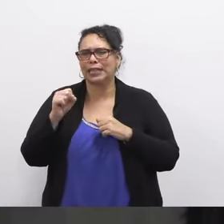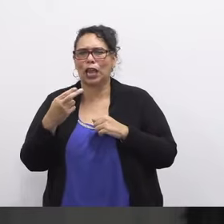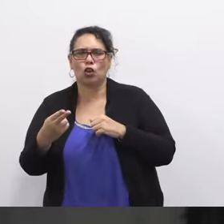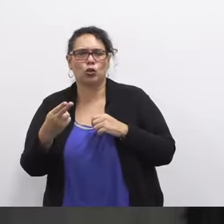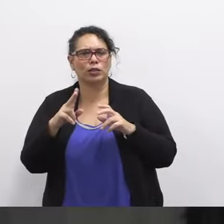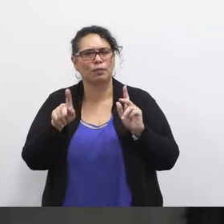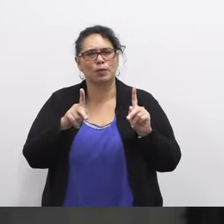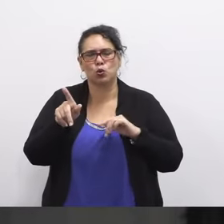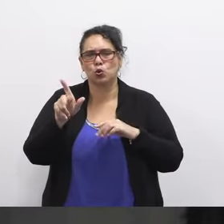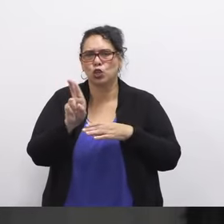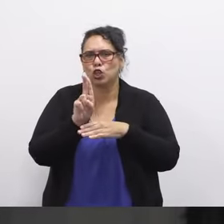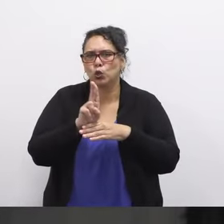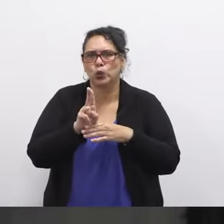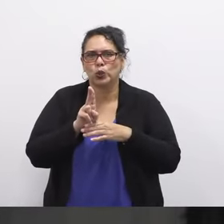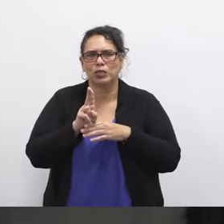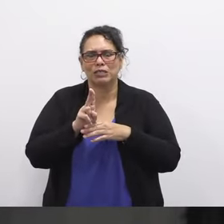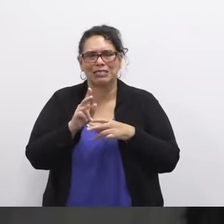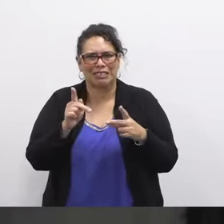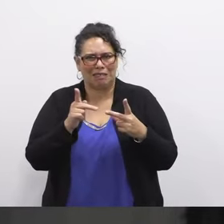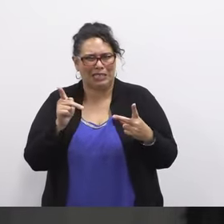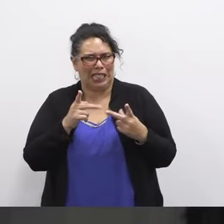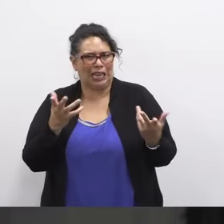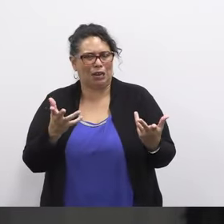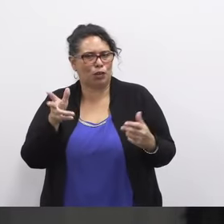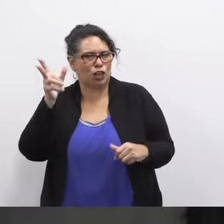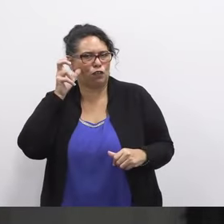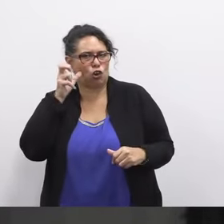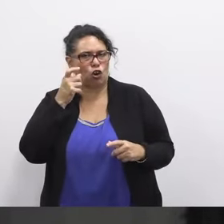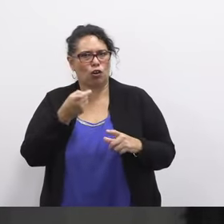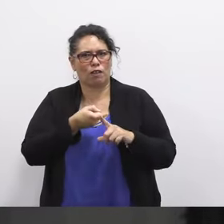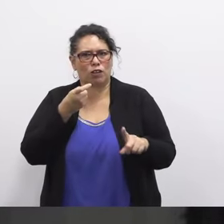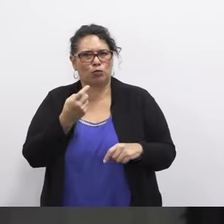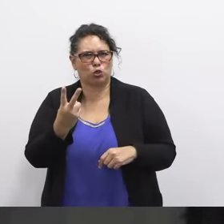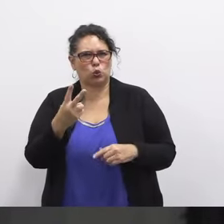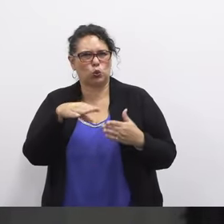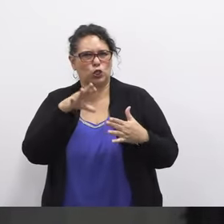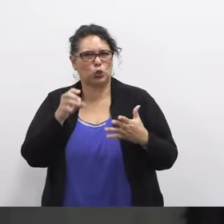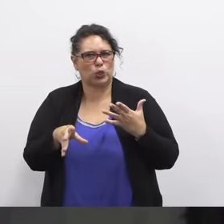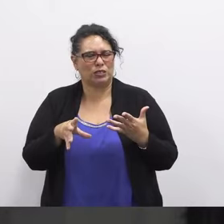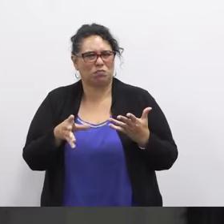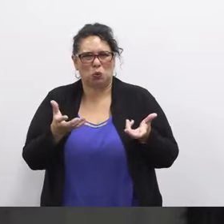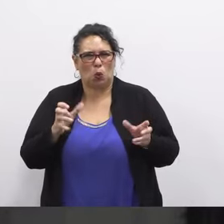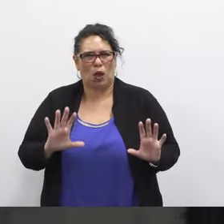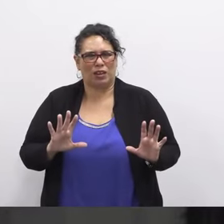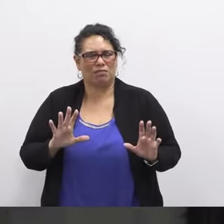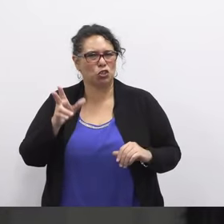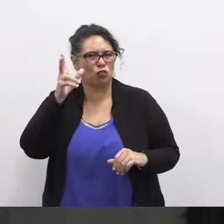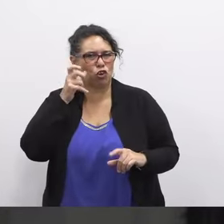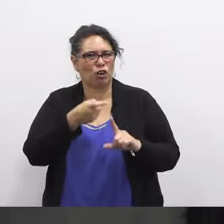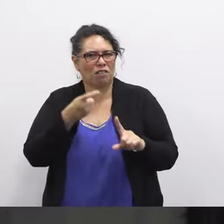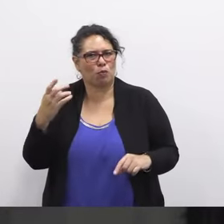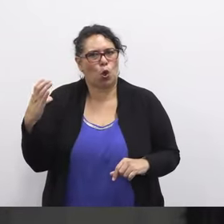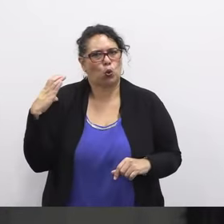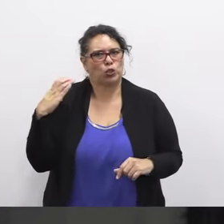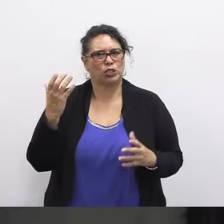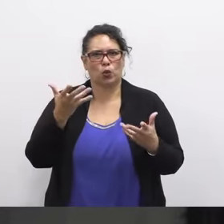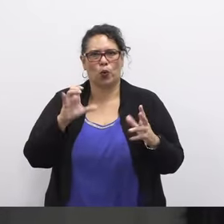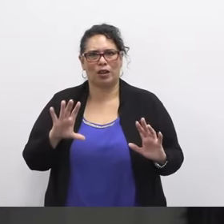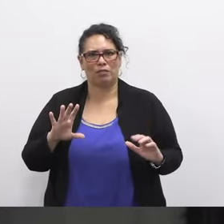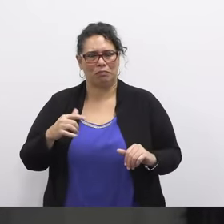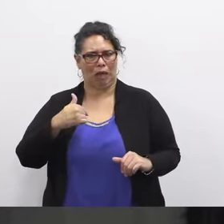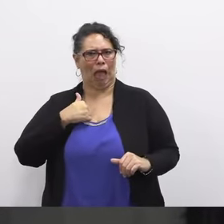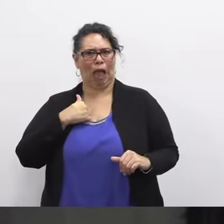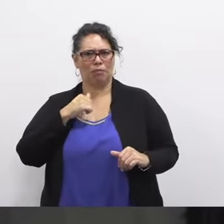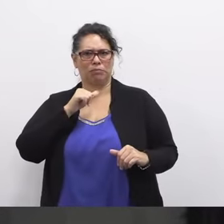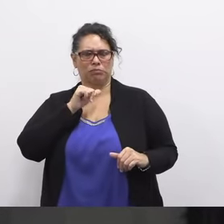using this facility. But you've heard today from two students who don't want it. You've heard from coaches that don't want it. And I'm not an